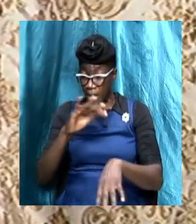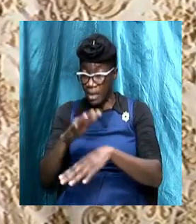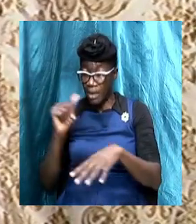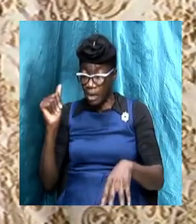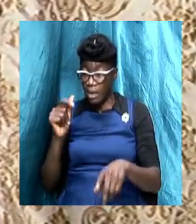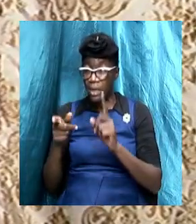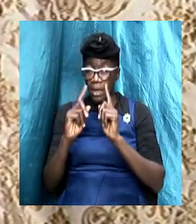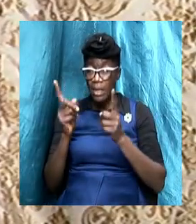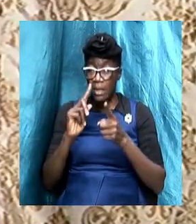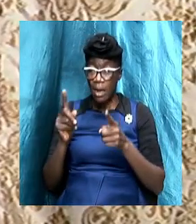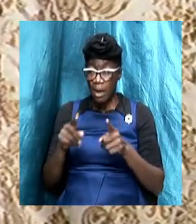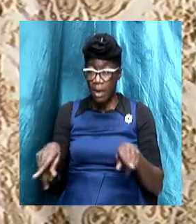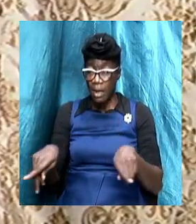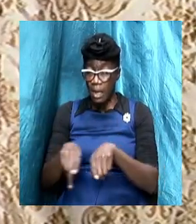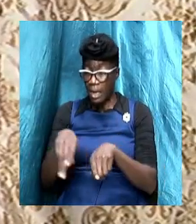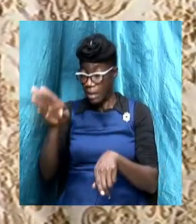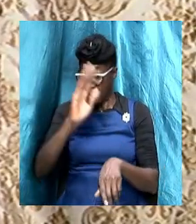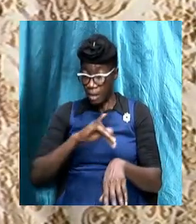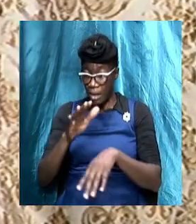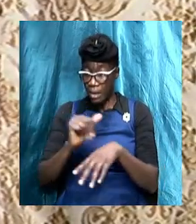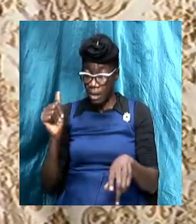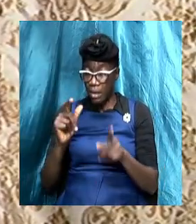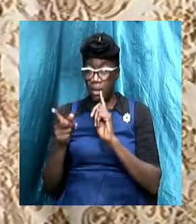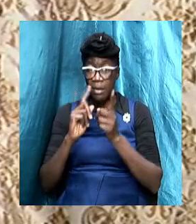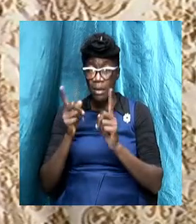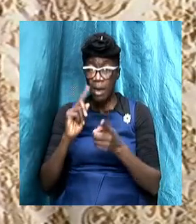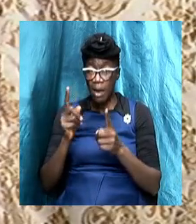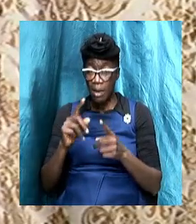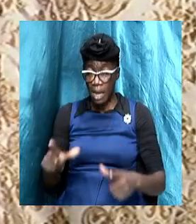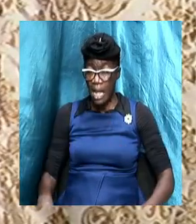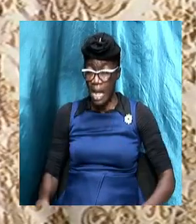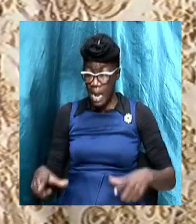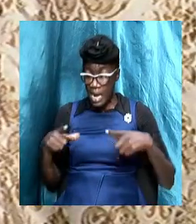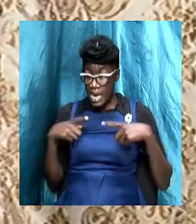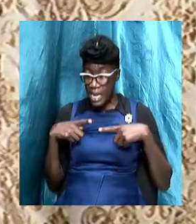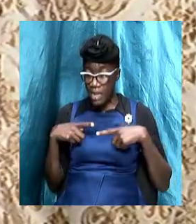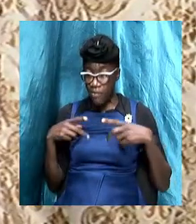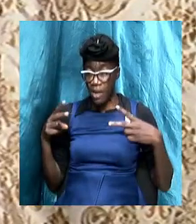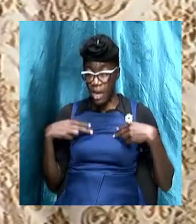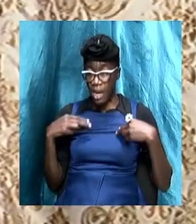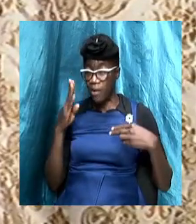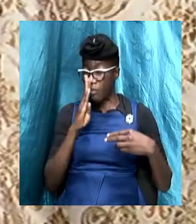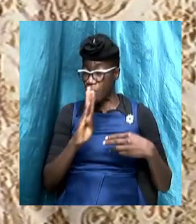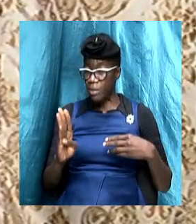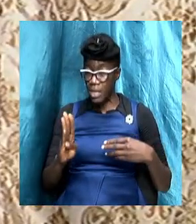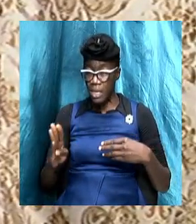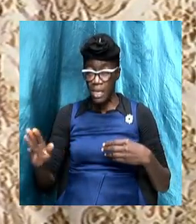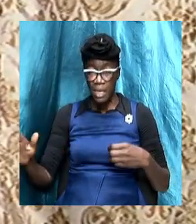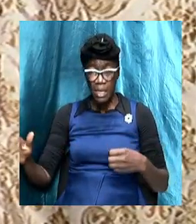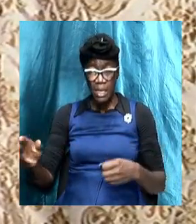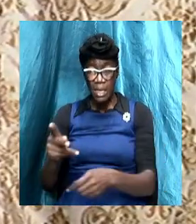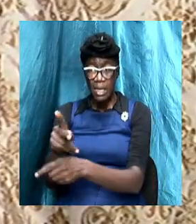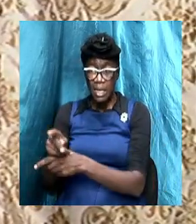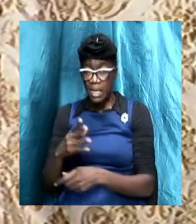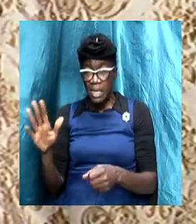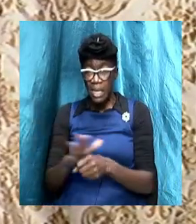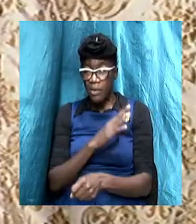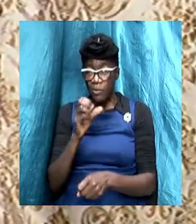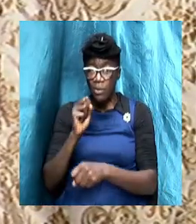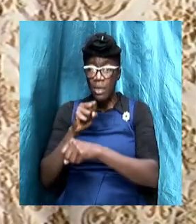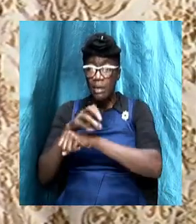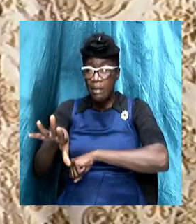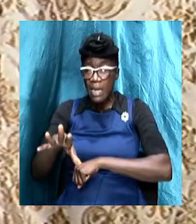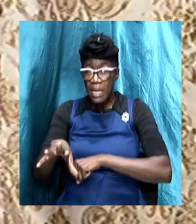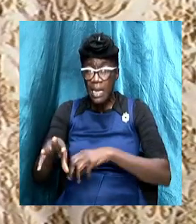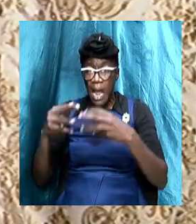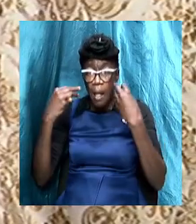talk as God has called you to talk. You need to live like as God. Can I tell you something? We have to be careful that we are not sending out a message to